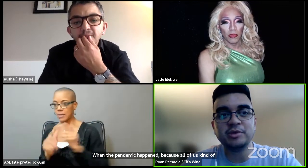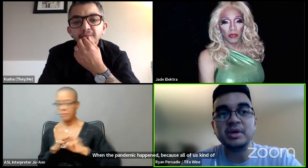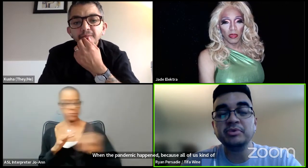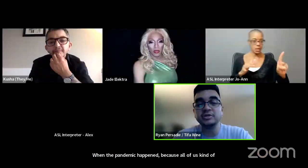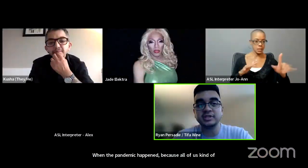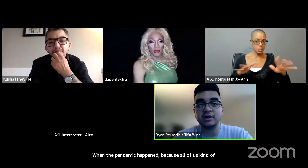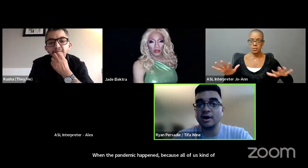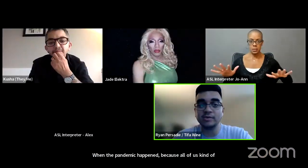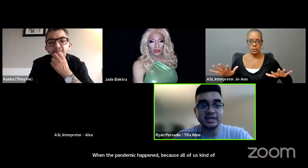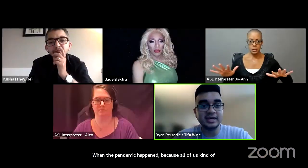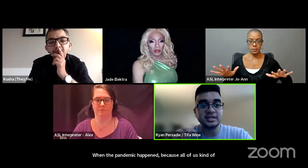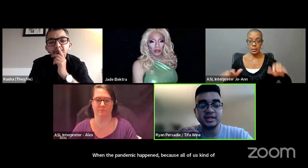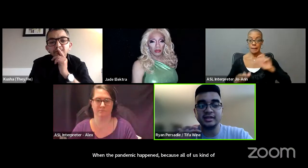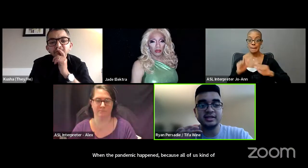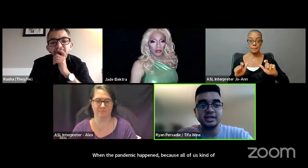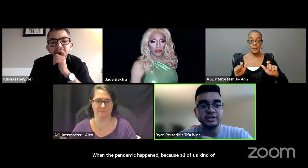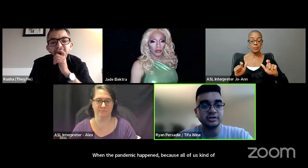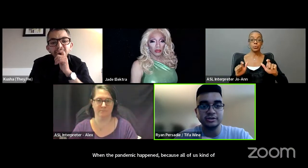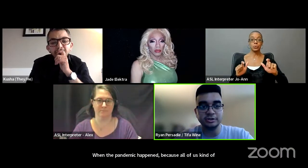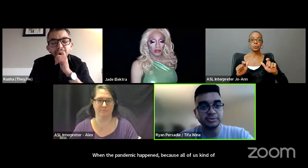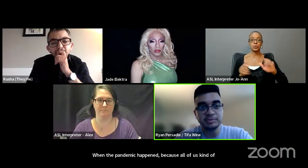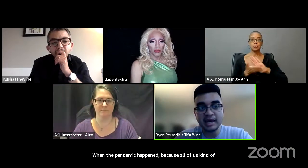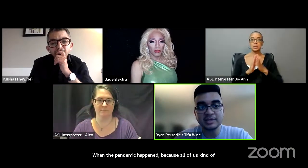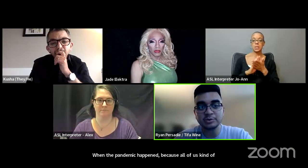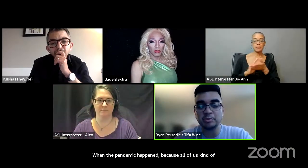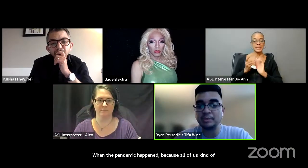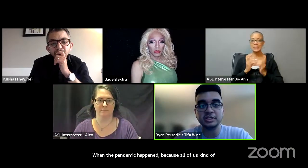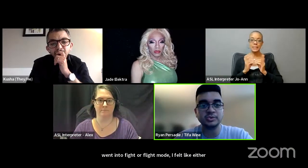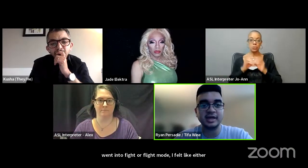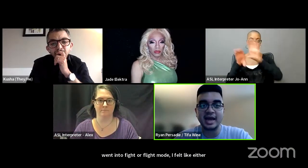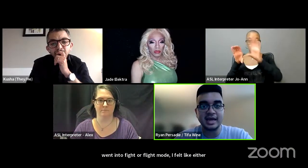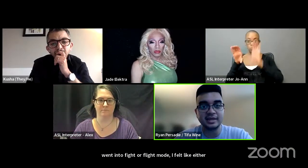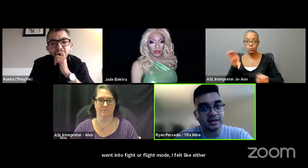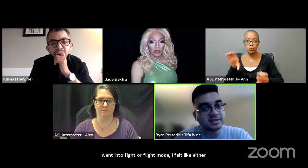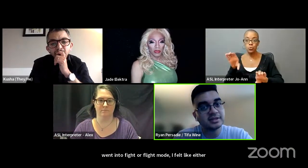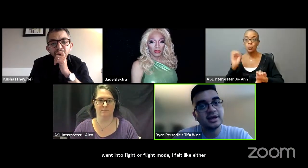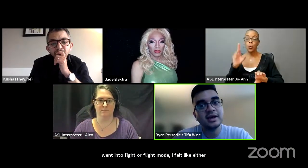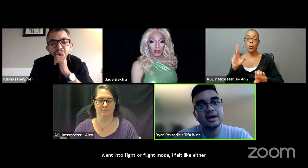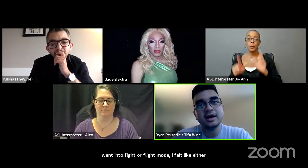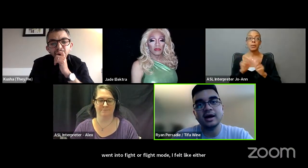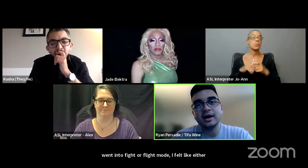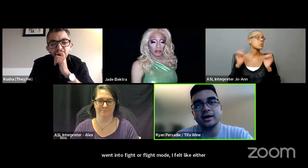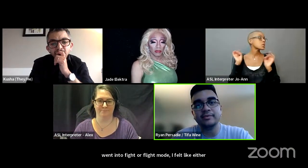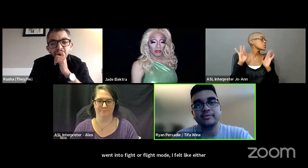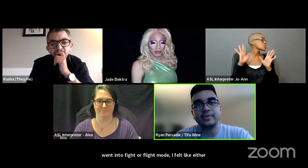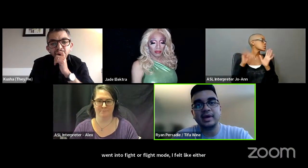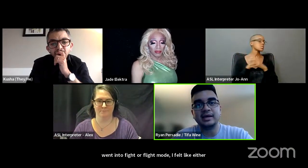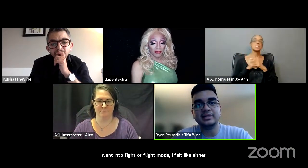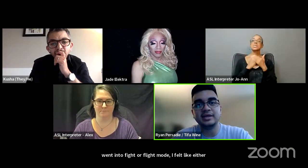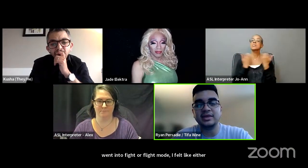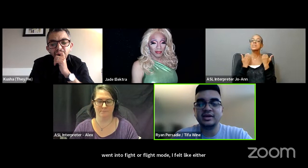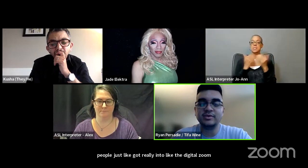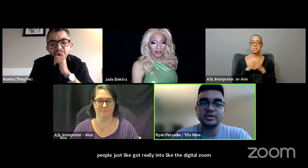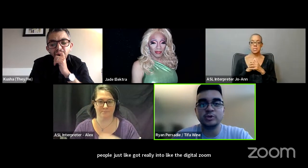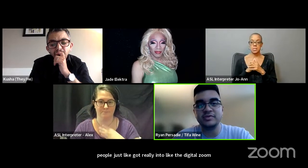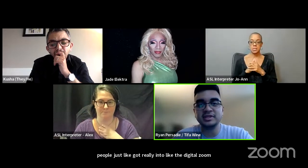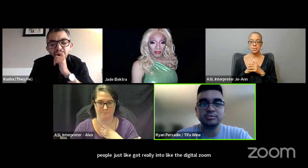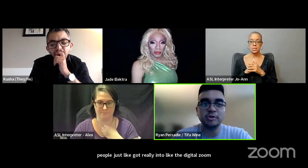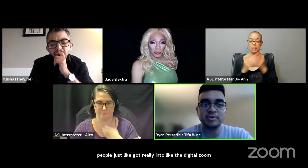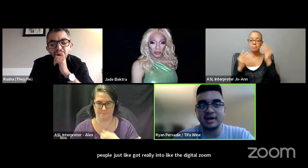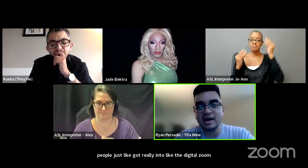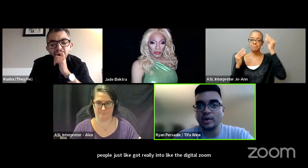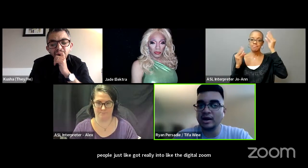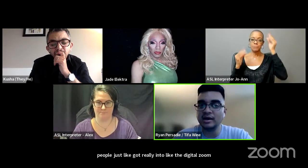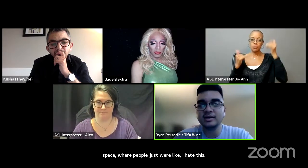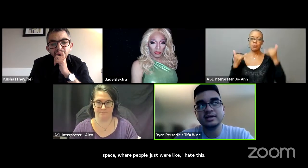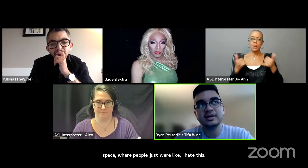like either people just like got really into like the digital Zoom space, or people just were like, I hate this. And I think we're sort of in this